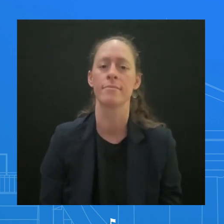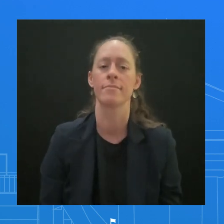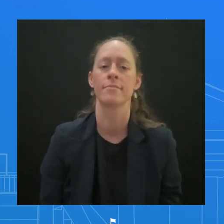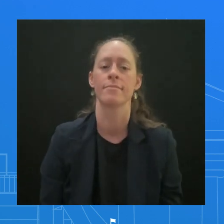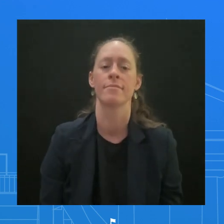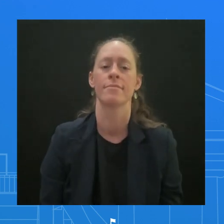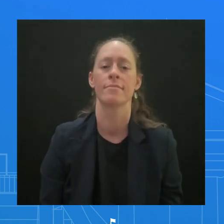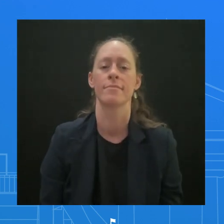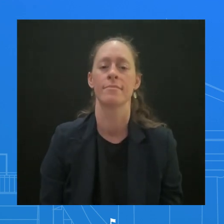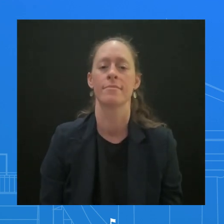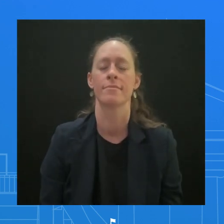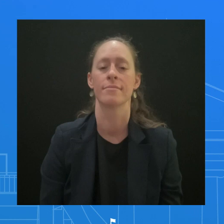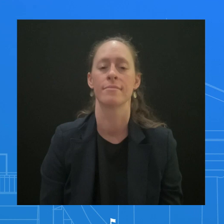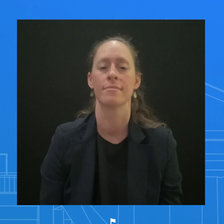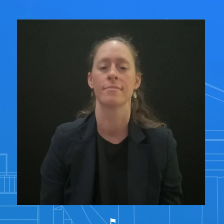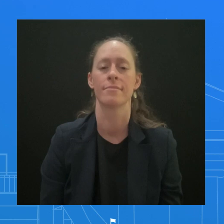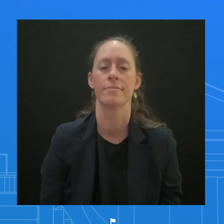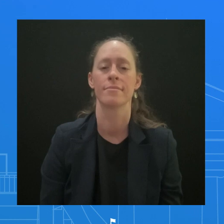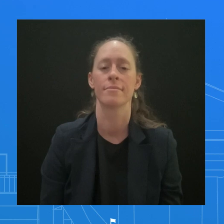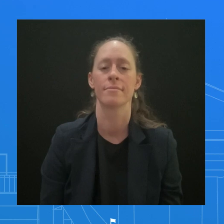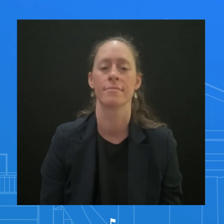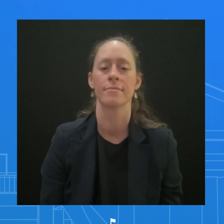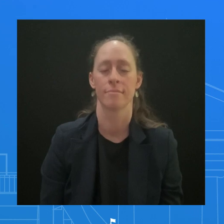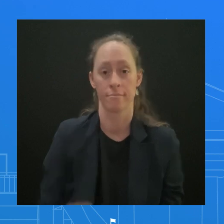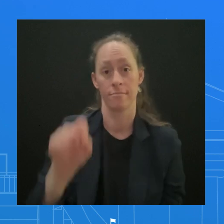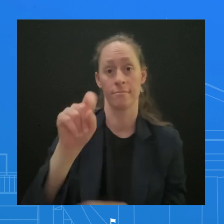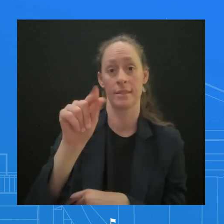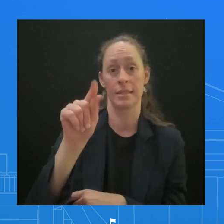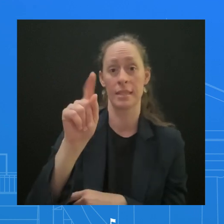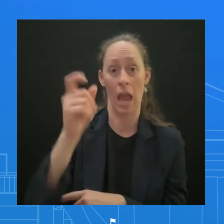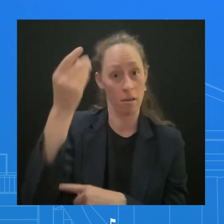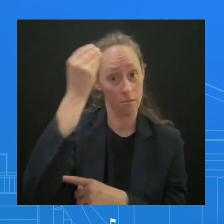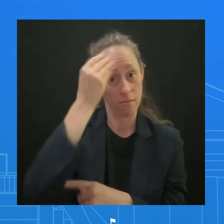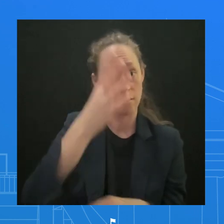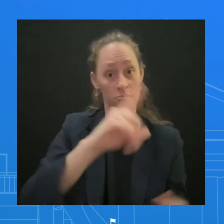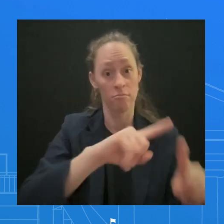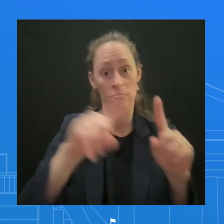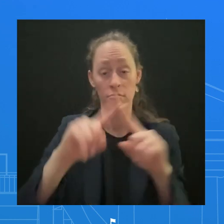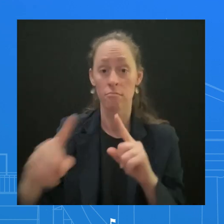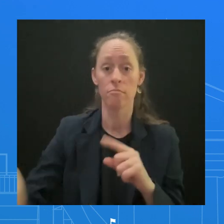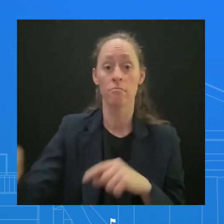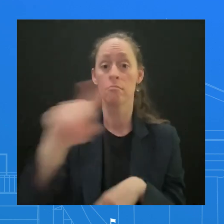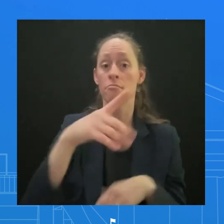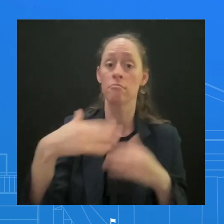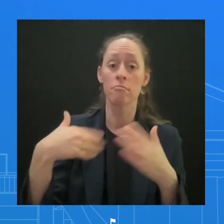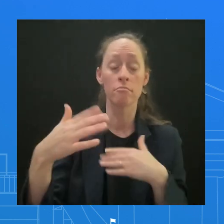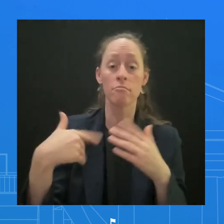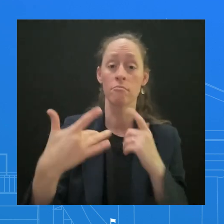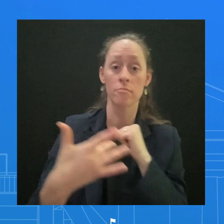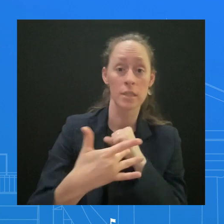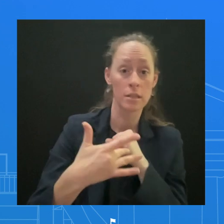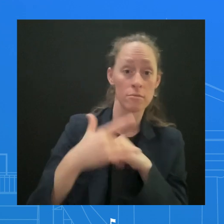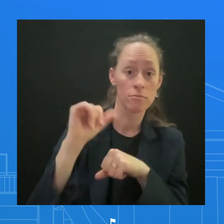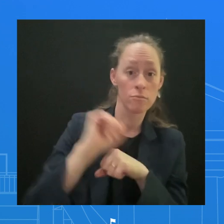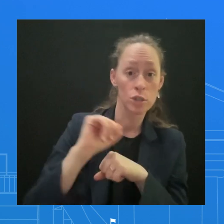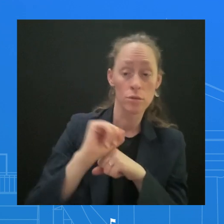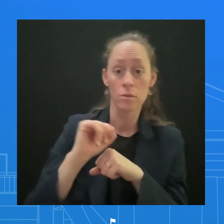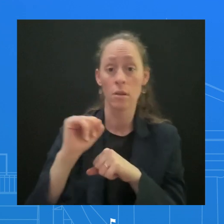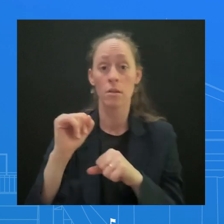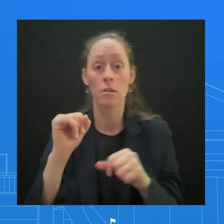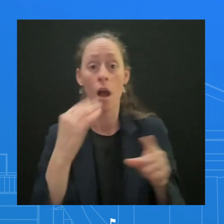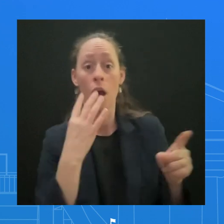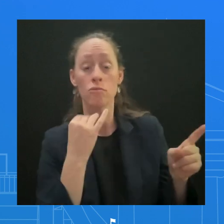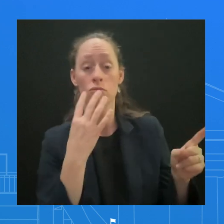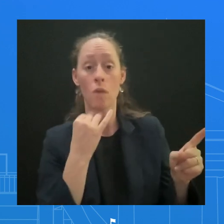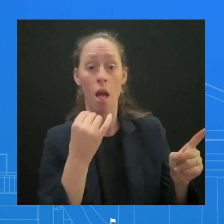government agencies that scientific and technical cooperation with Israel beyond the Green Line is not consistent with the law.